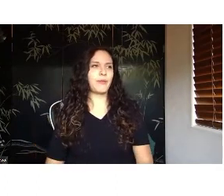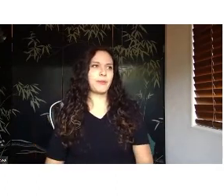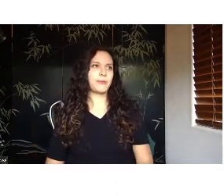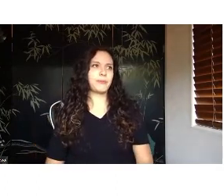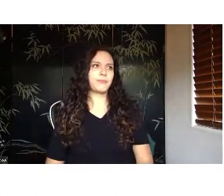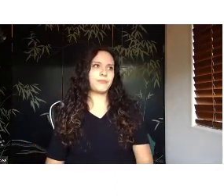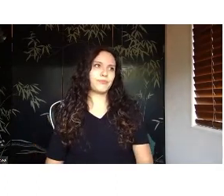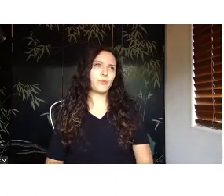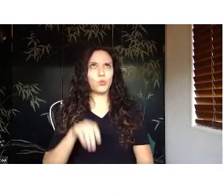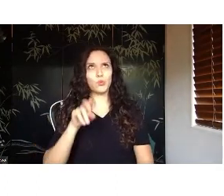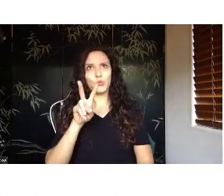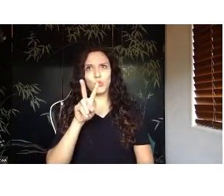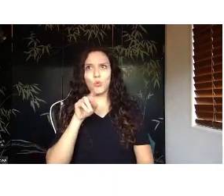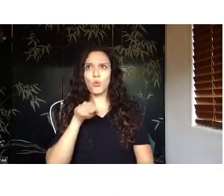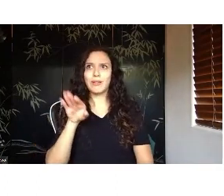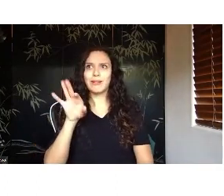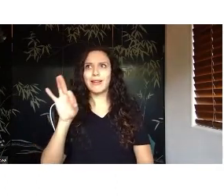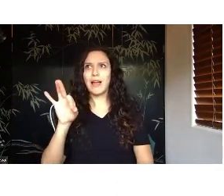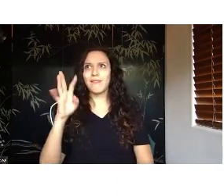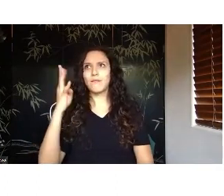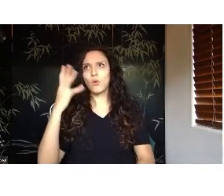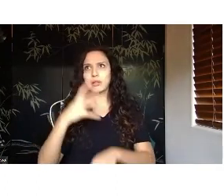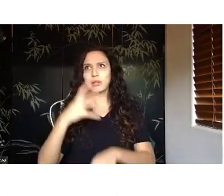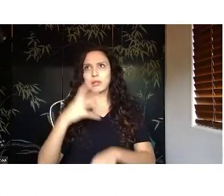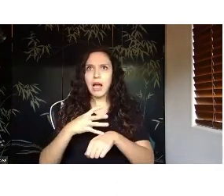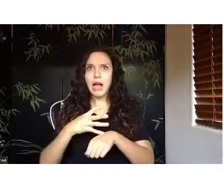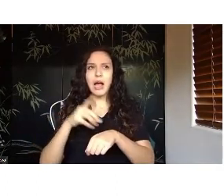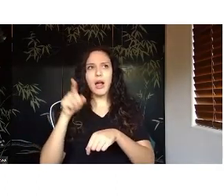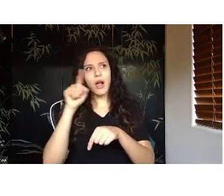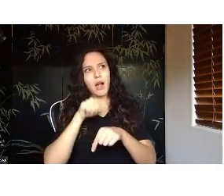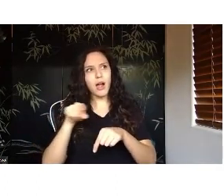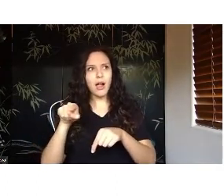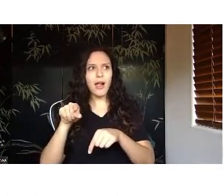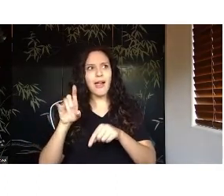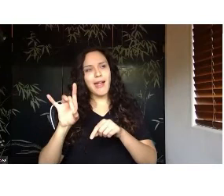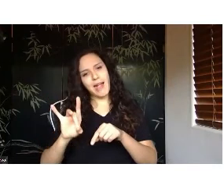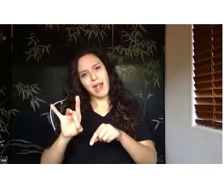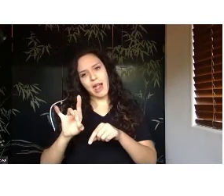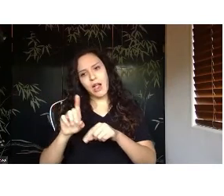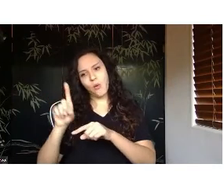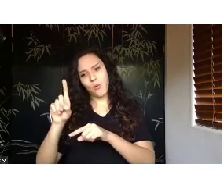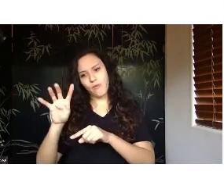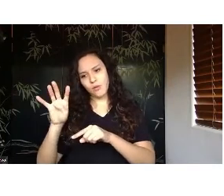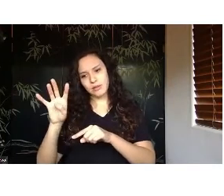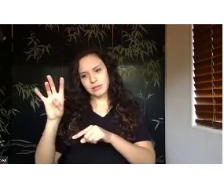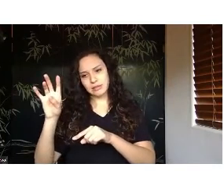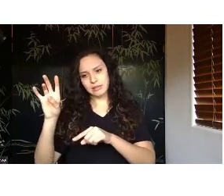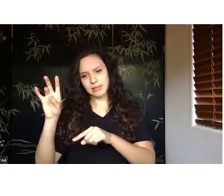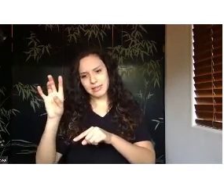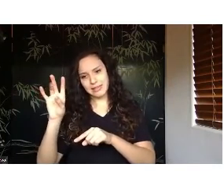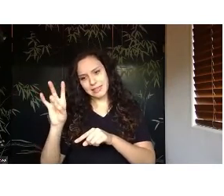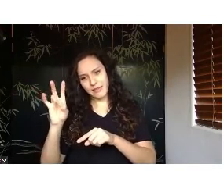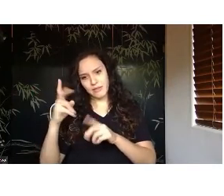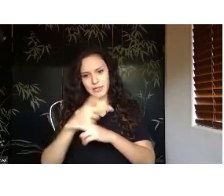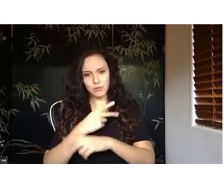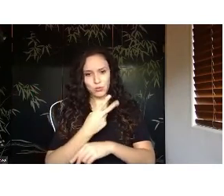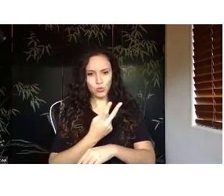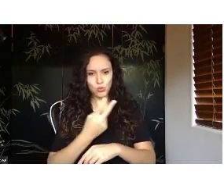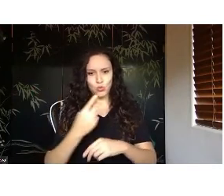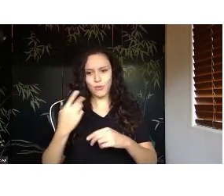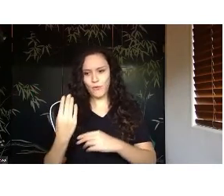long division. 2 goes into 9 4 times. That makes 8. 1,